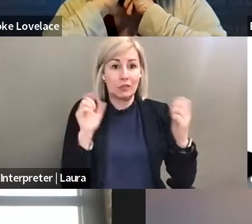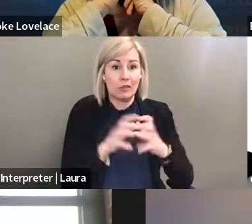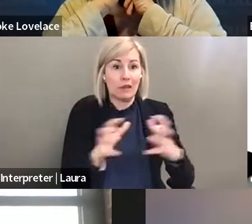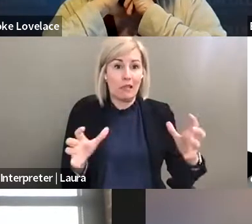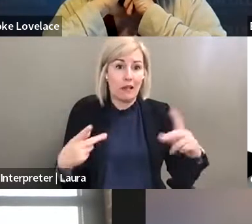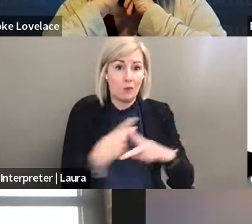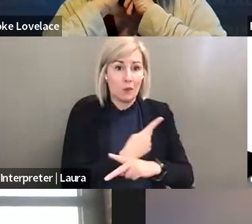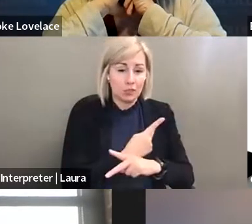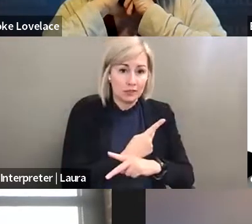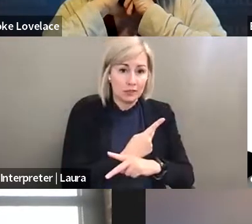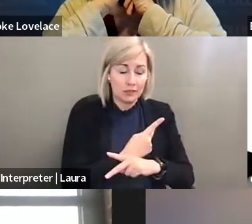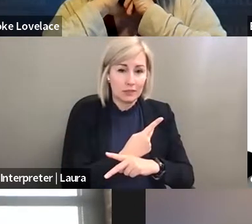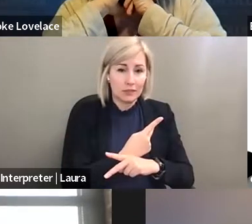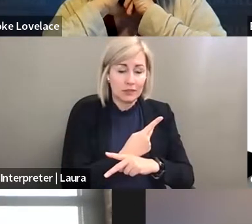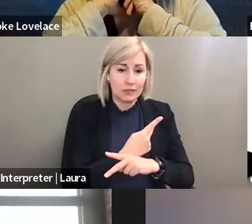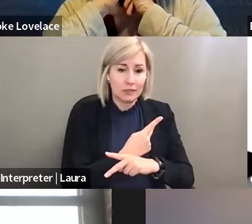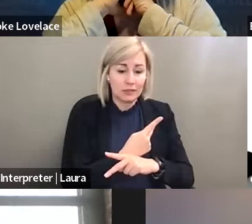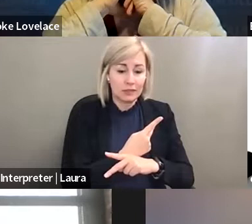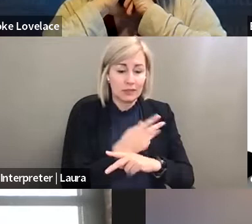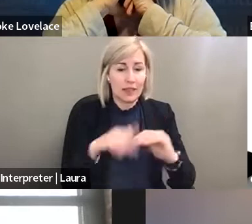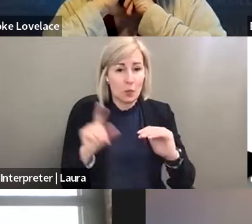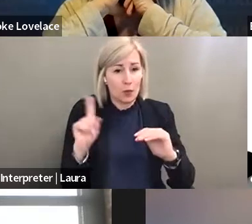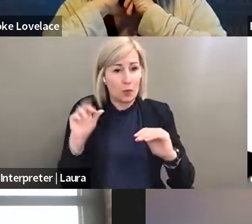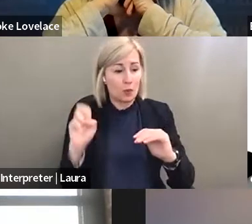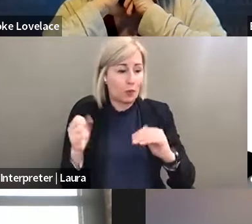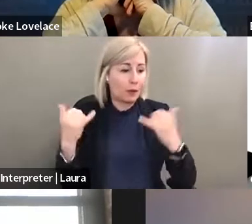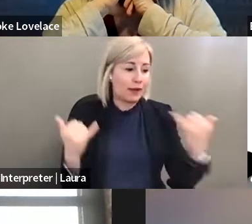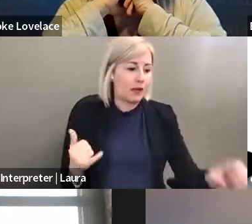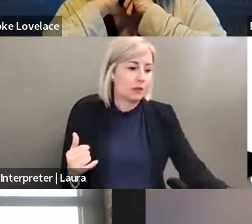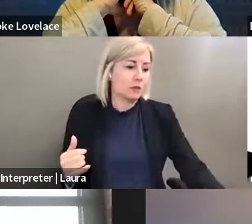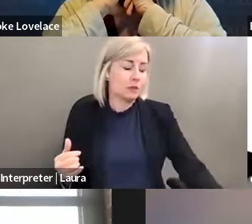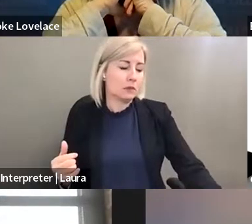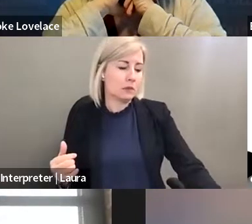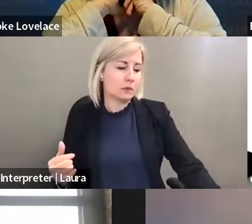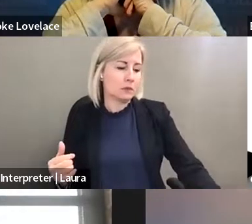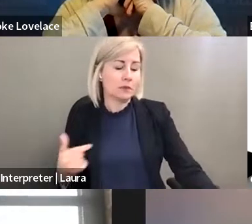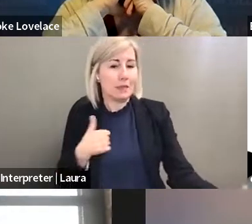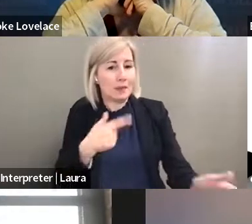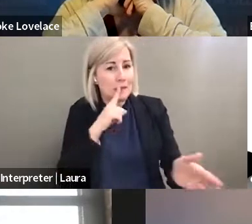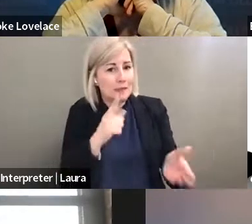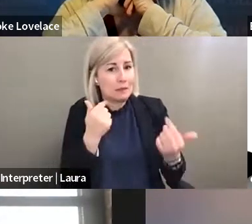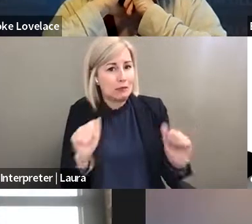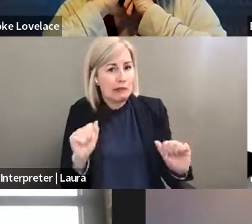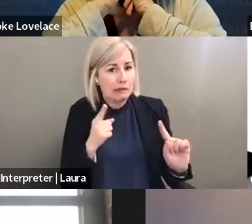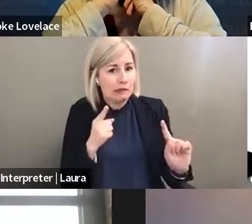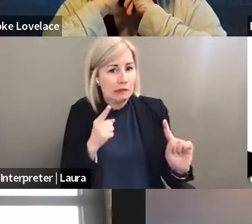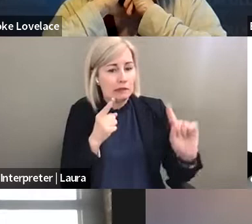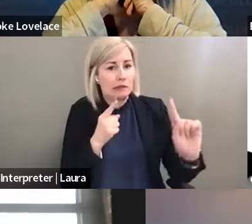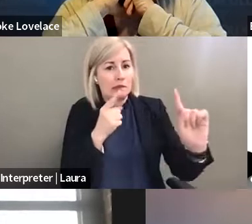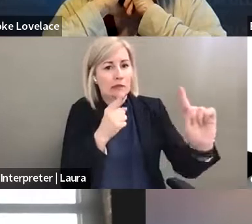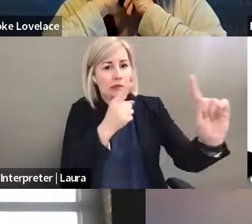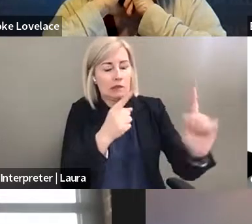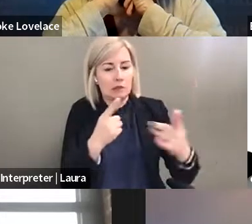than where you're at now. And I've been really trying to strive